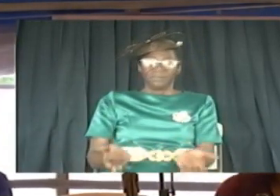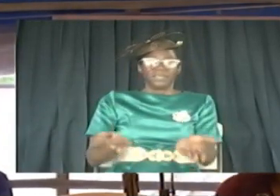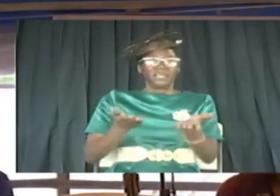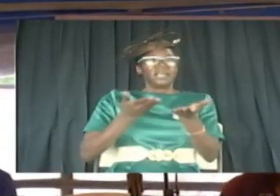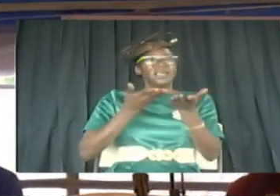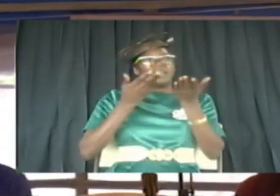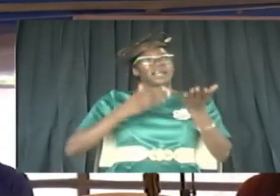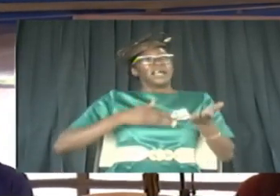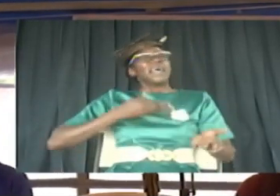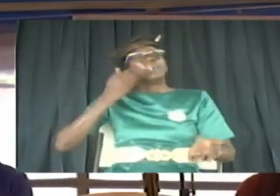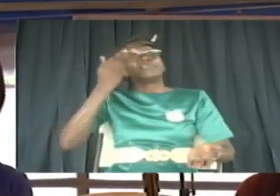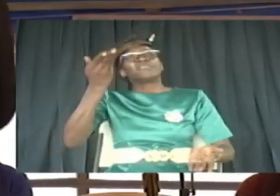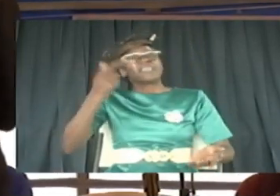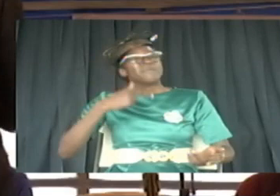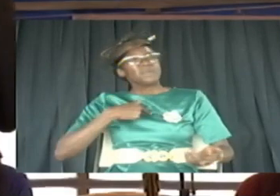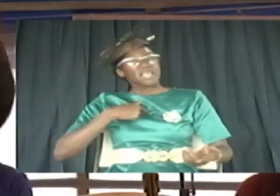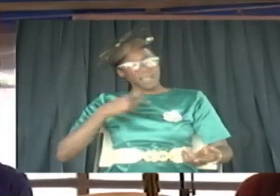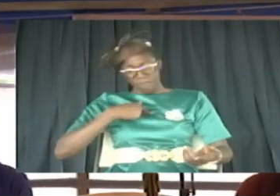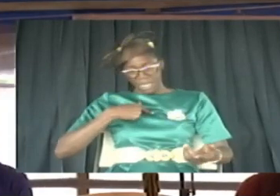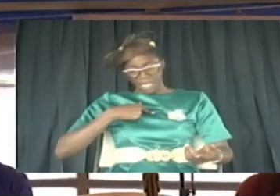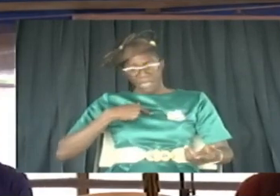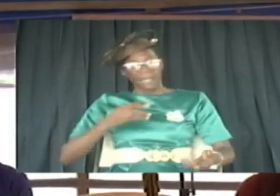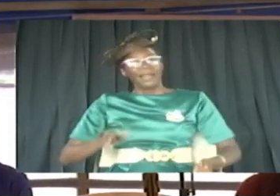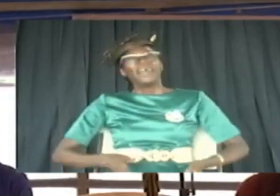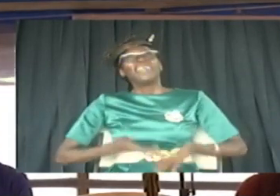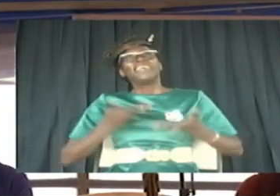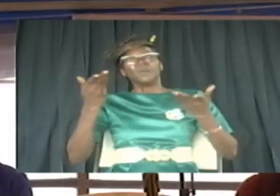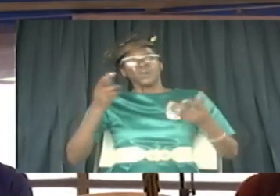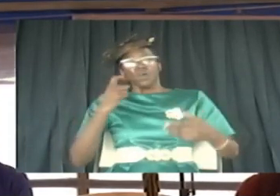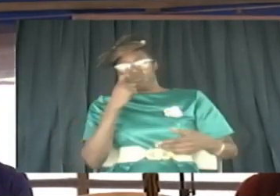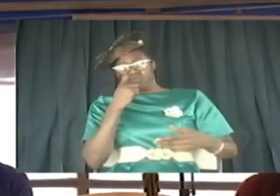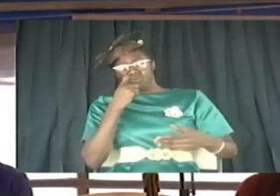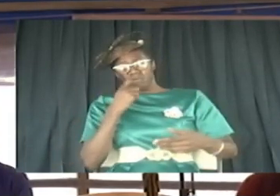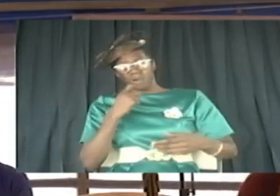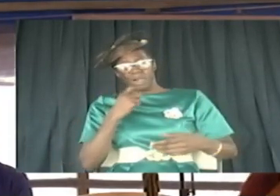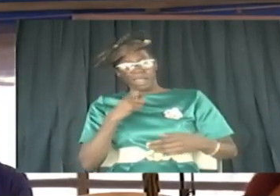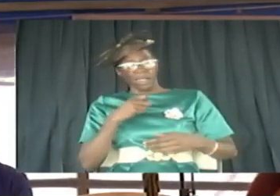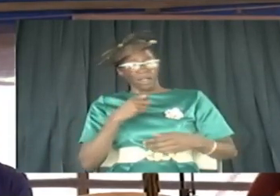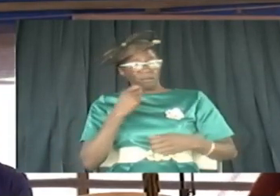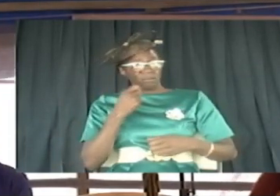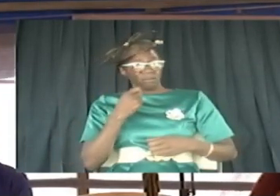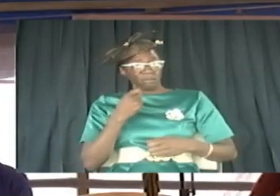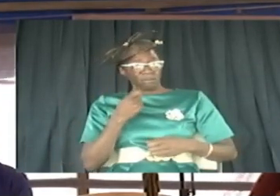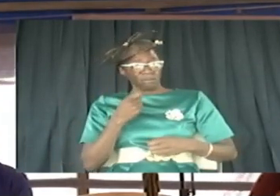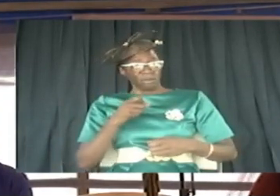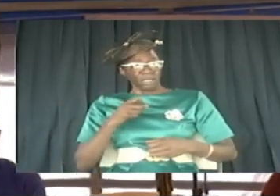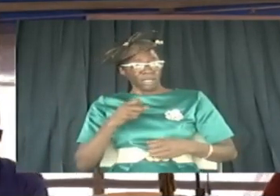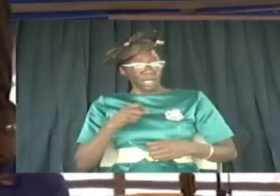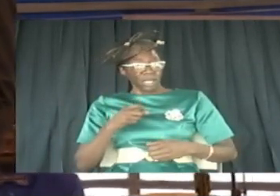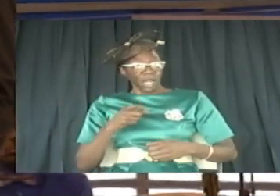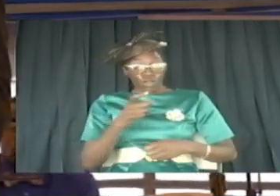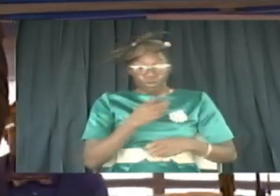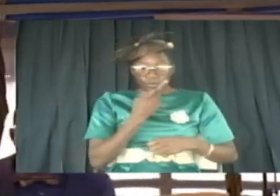He that treats me lightly, takes me for granted,